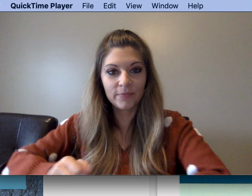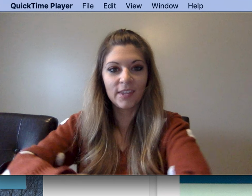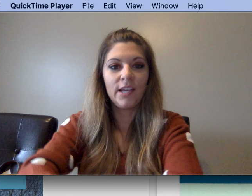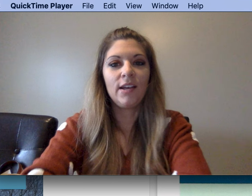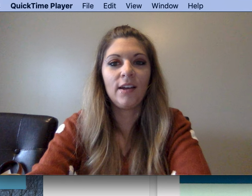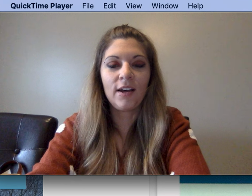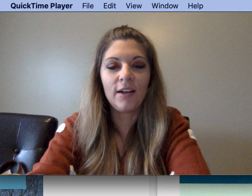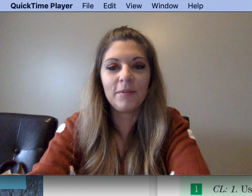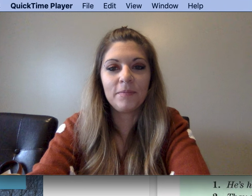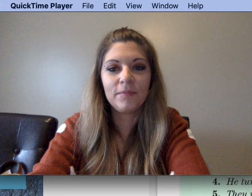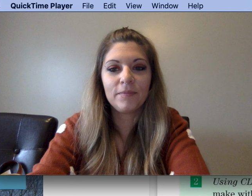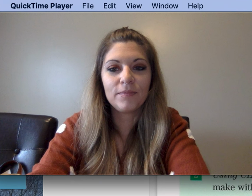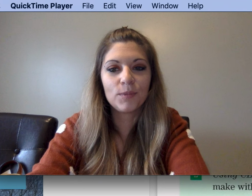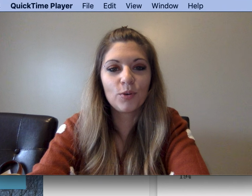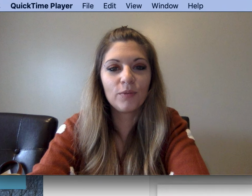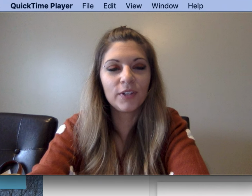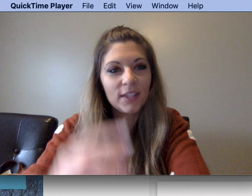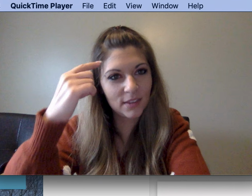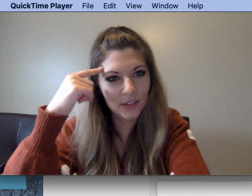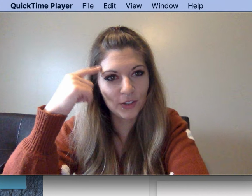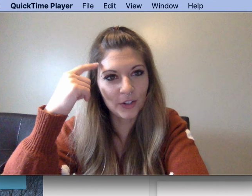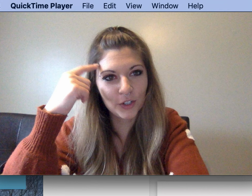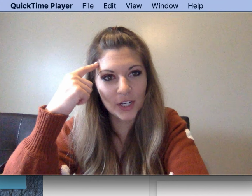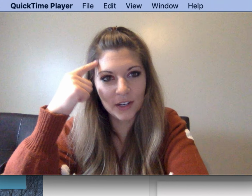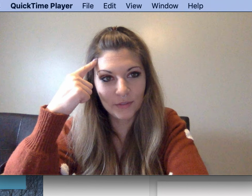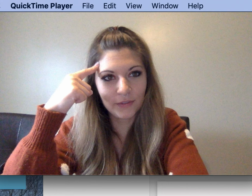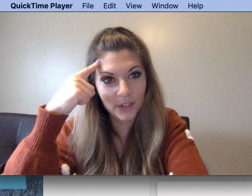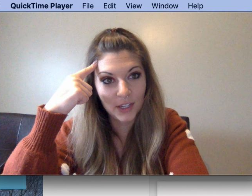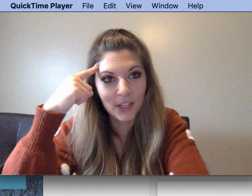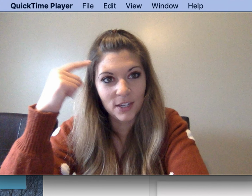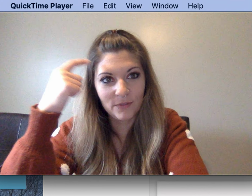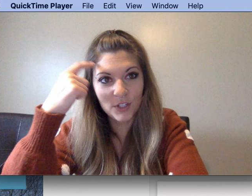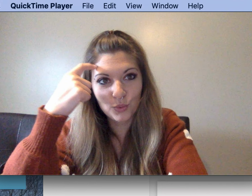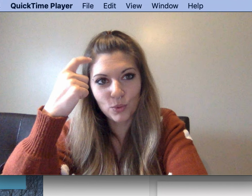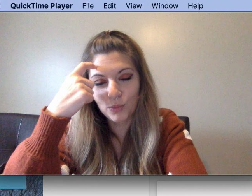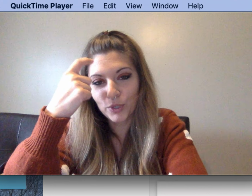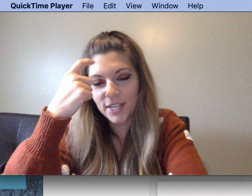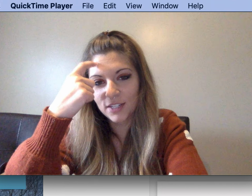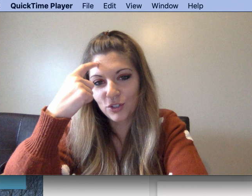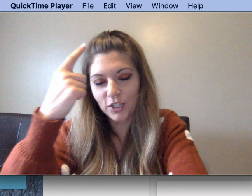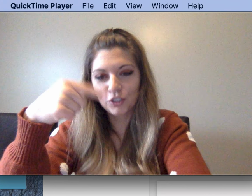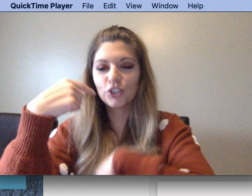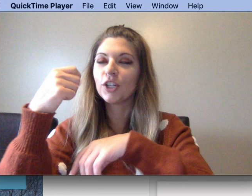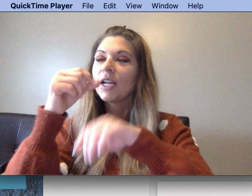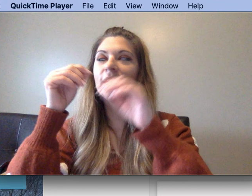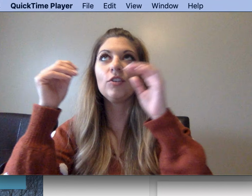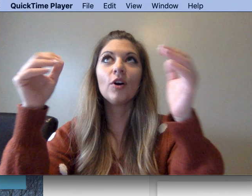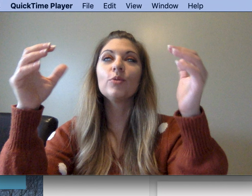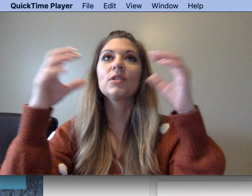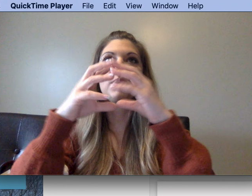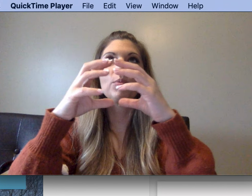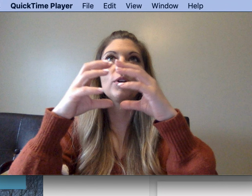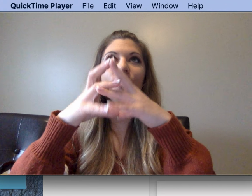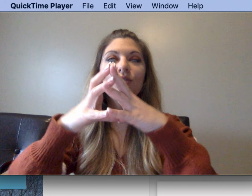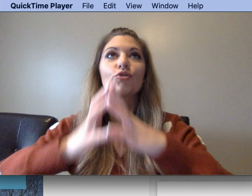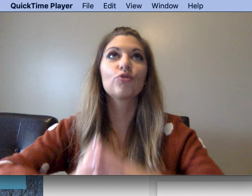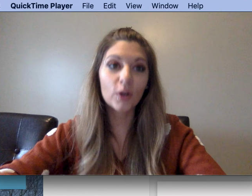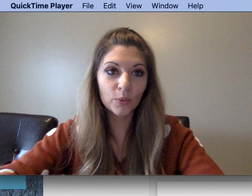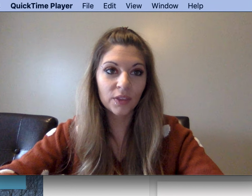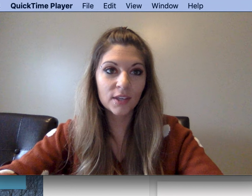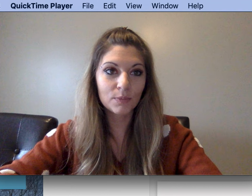Cool. So hopefully your creative visual brain is starting to churn. I know some people are